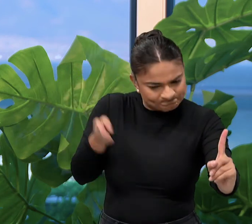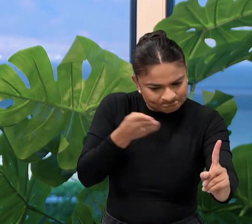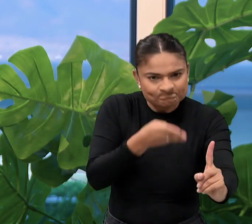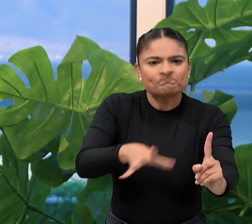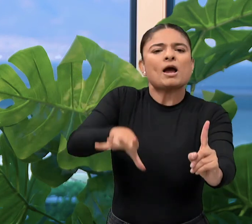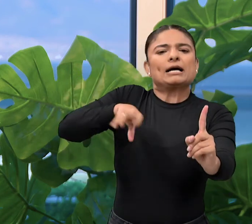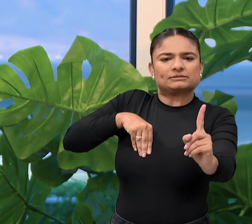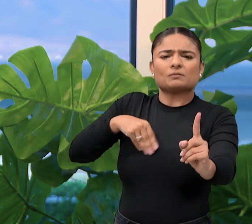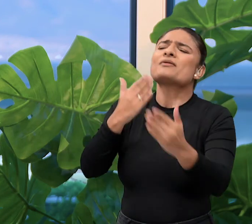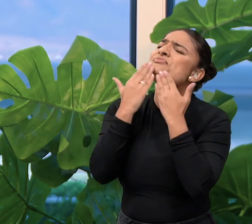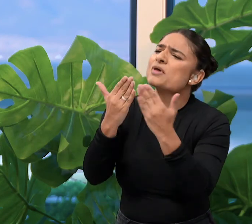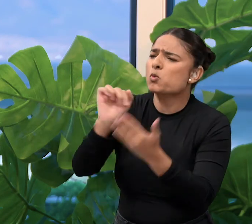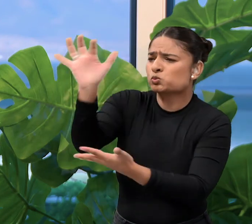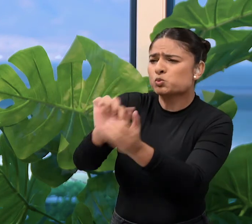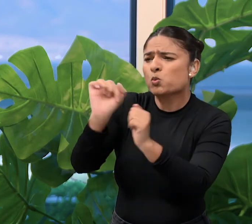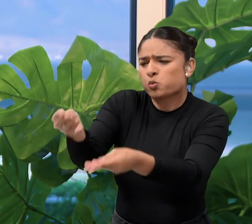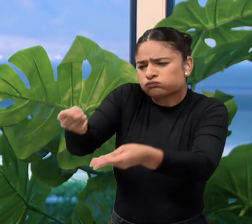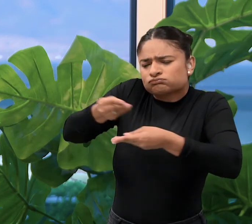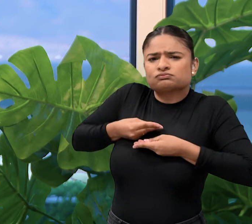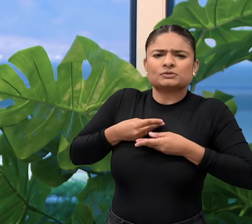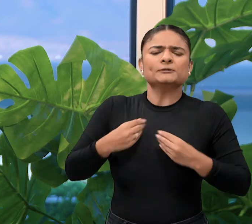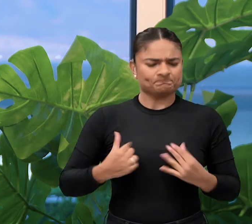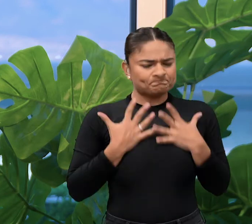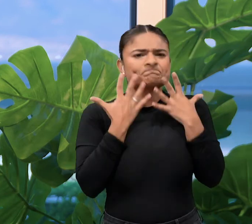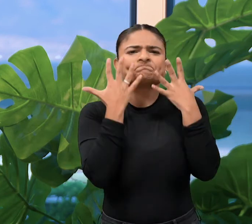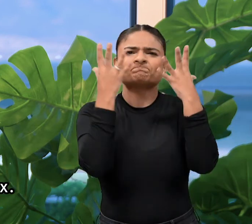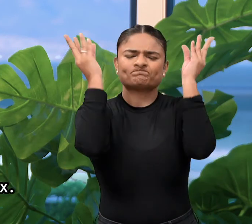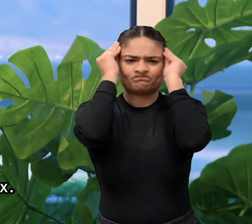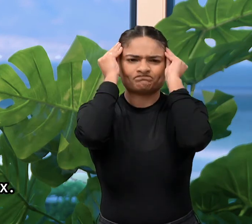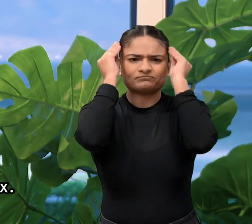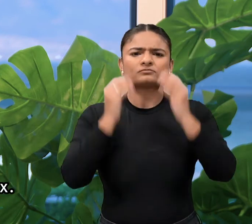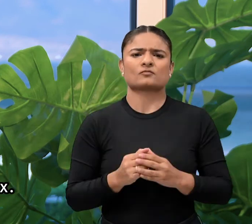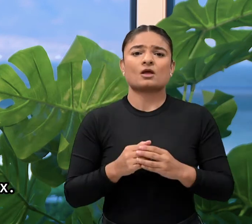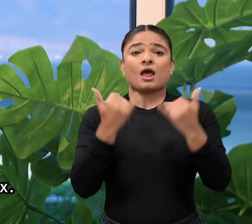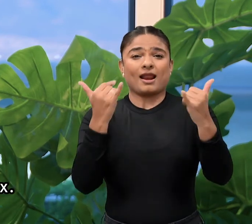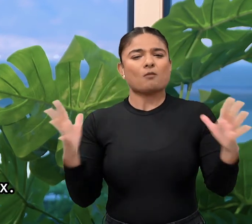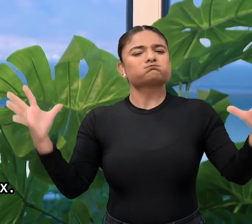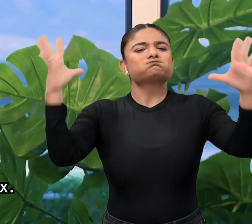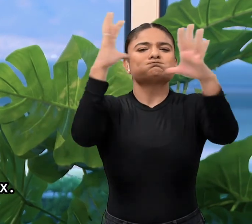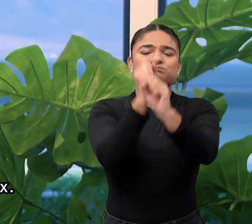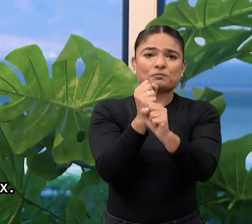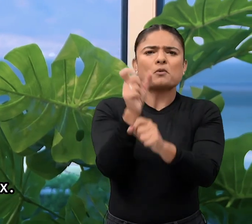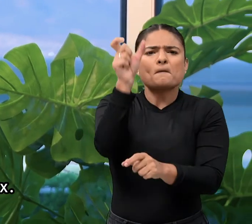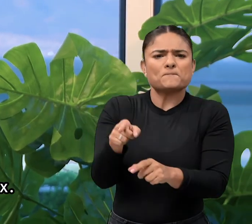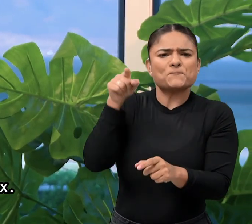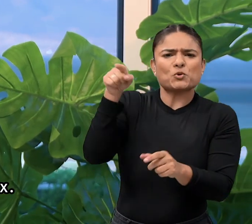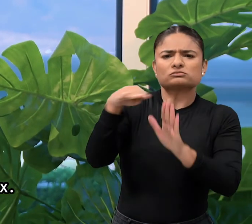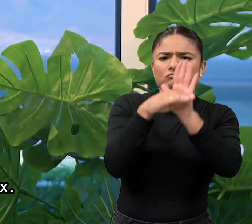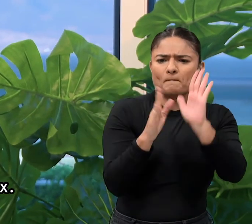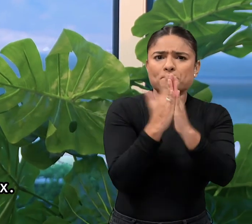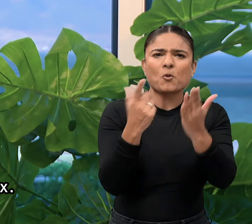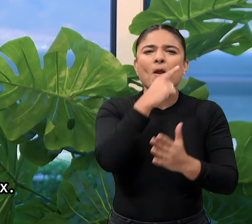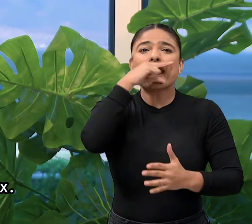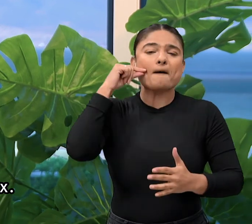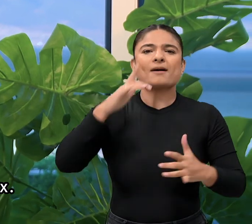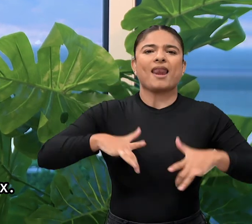moving forward. Thank you, Emilie, for sharing your story with us. En ons sluit af met 'n voorlesing uit 'n gedeelte